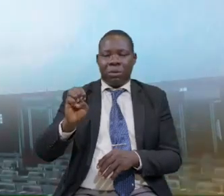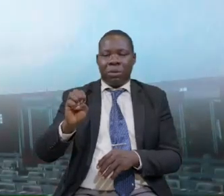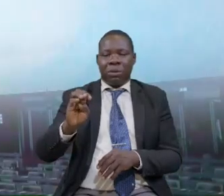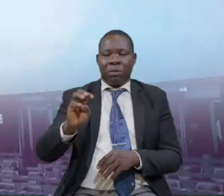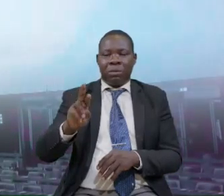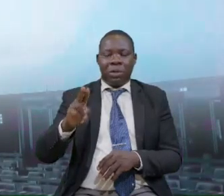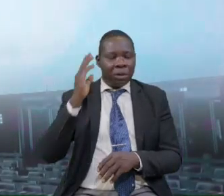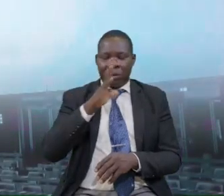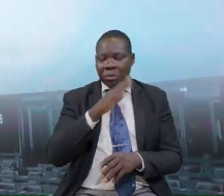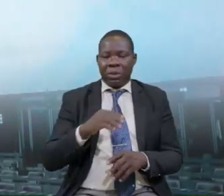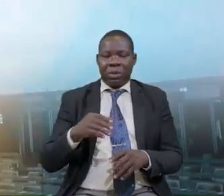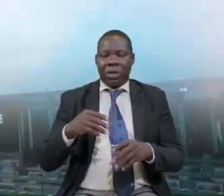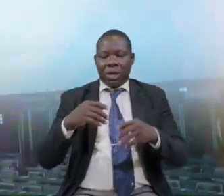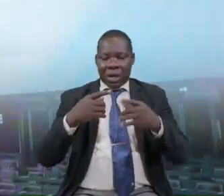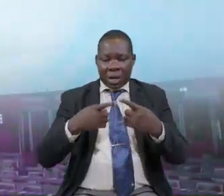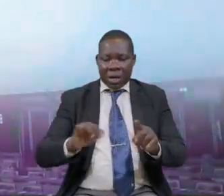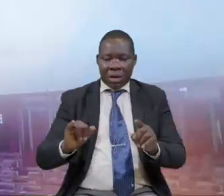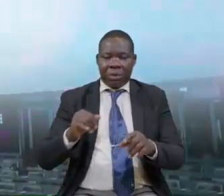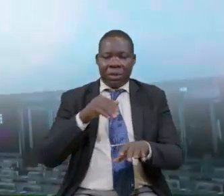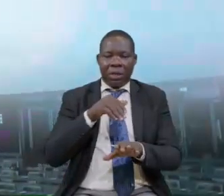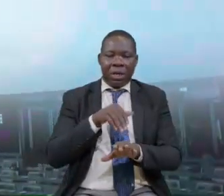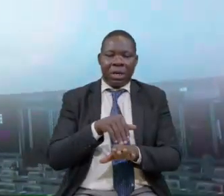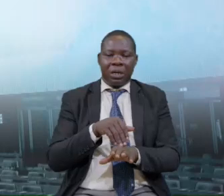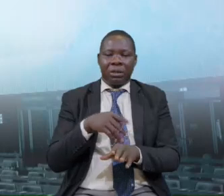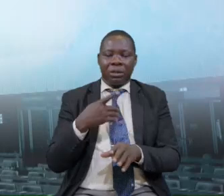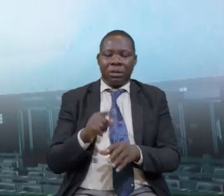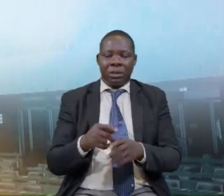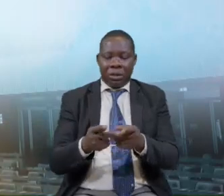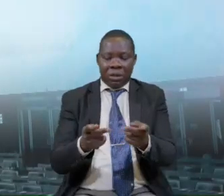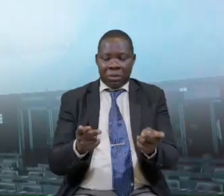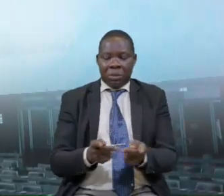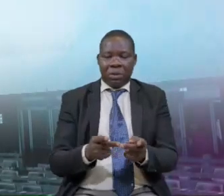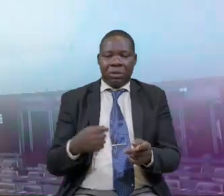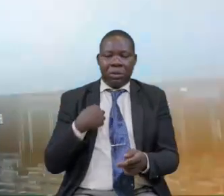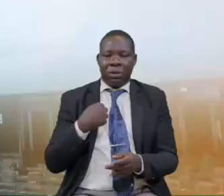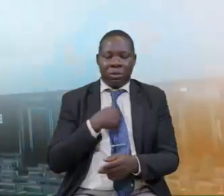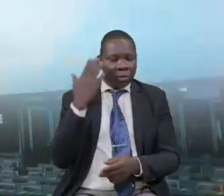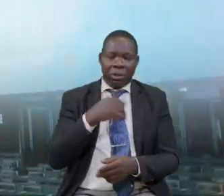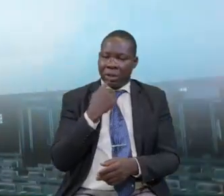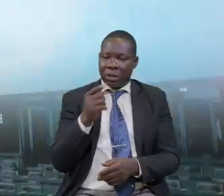at the venue we'll be telling you, that's the church headquarters.